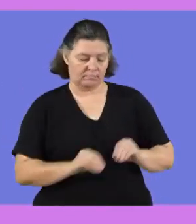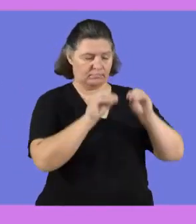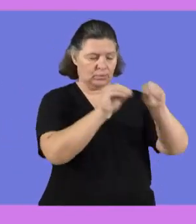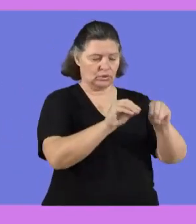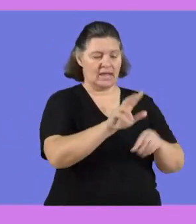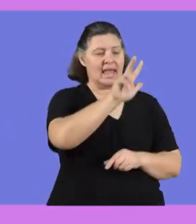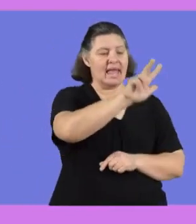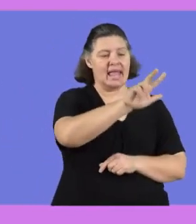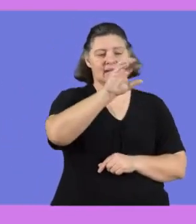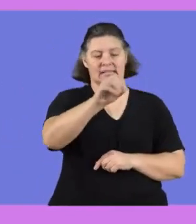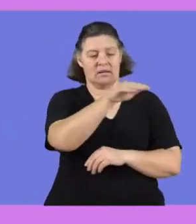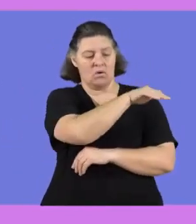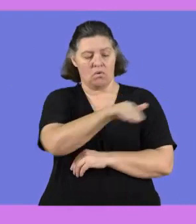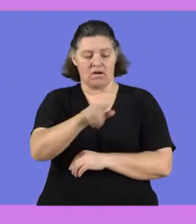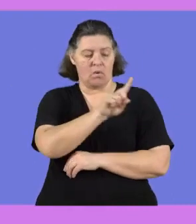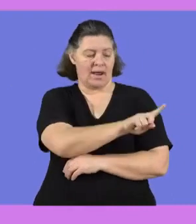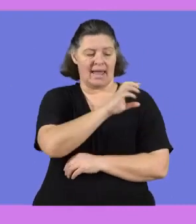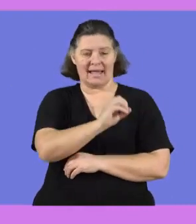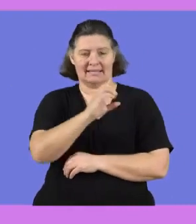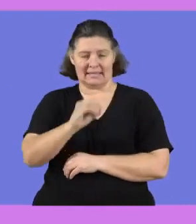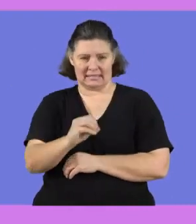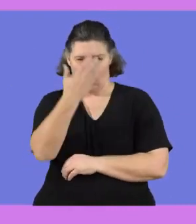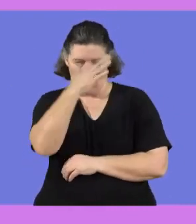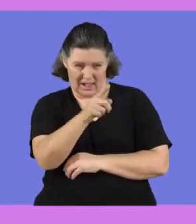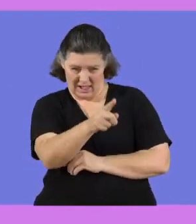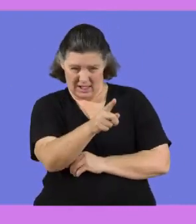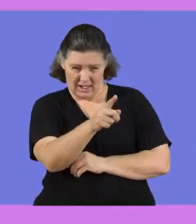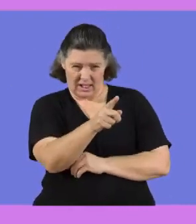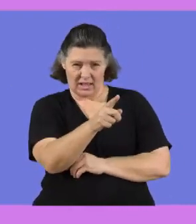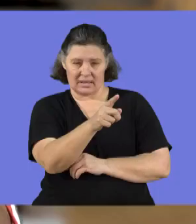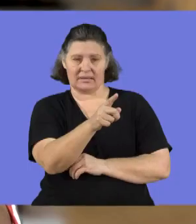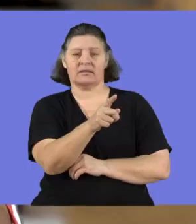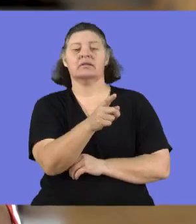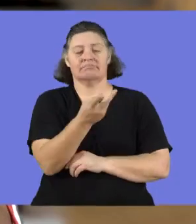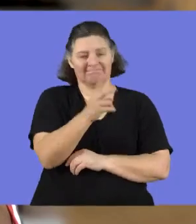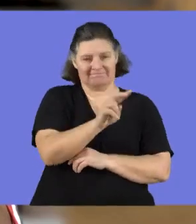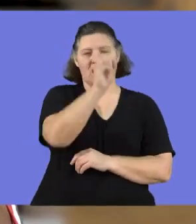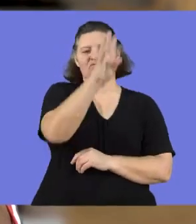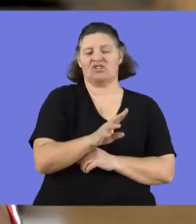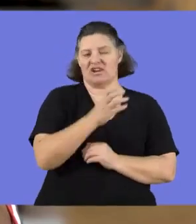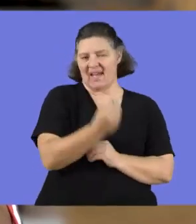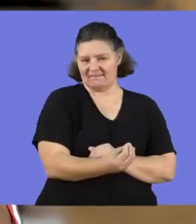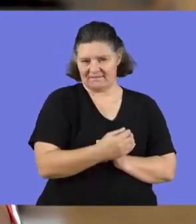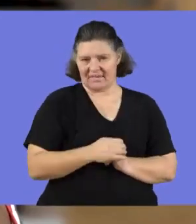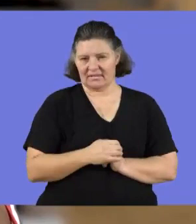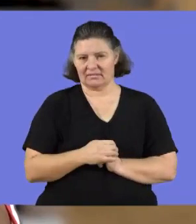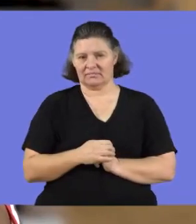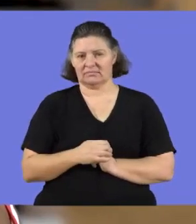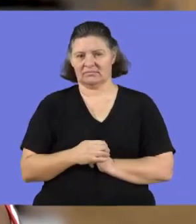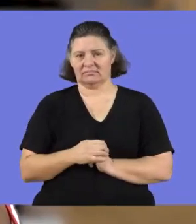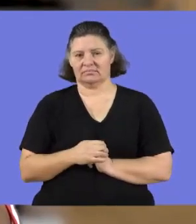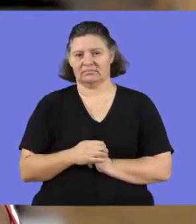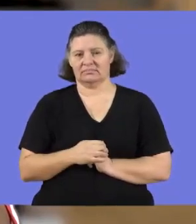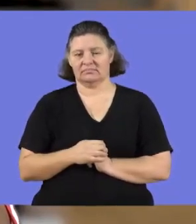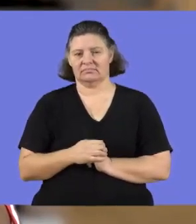So now, if we have 80%, the next step, I hope you already know, is to convert 80%